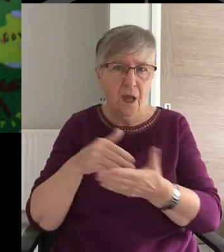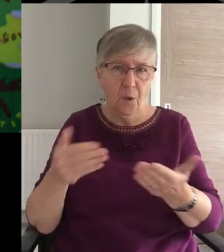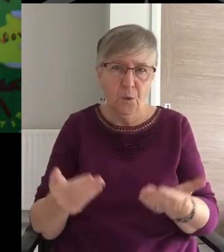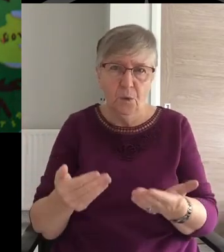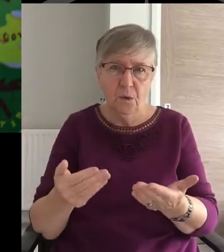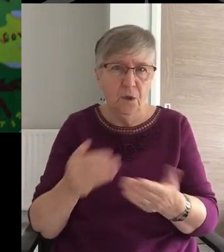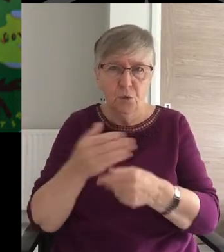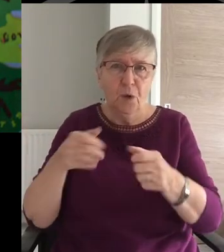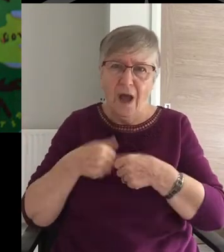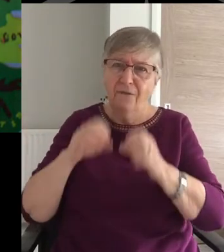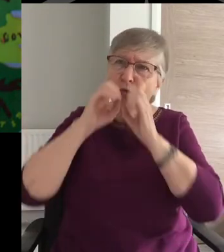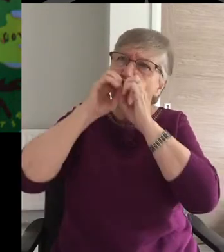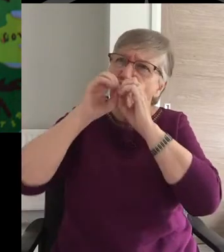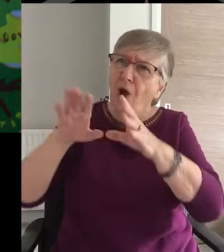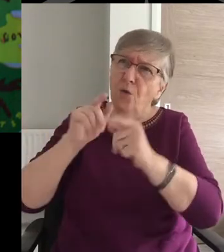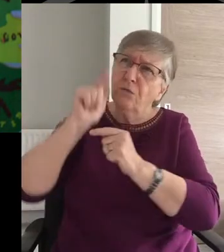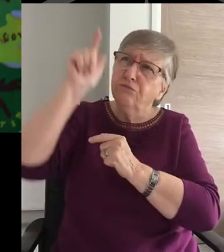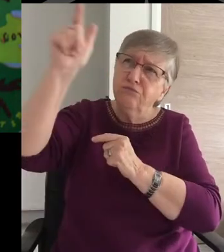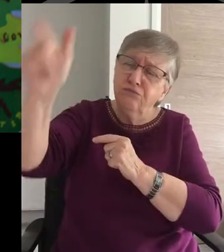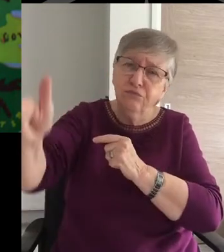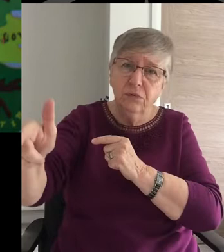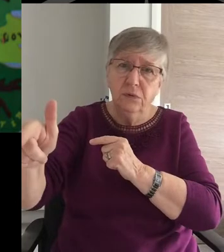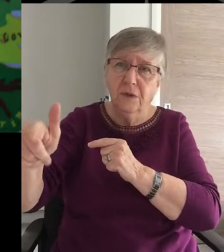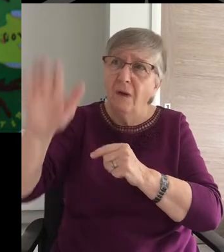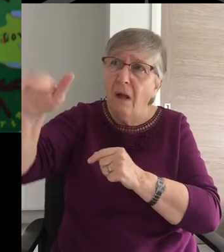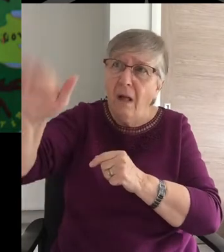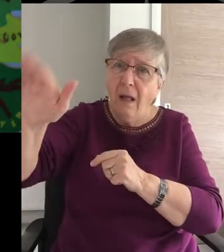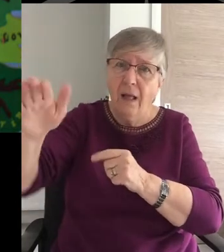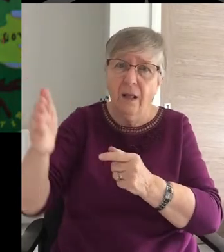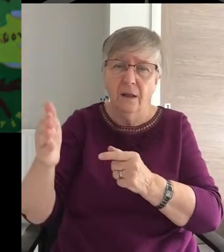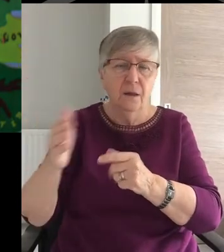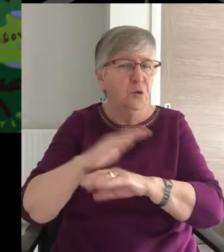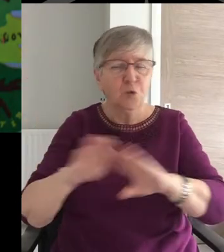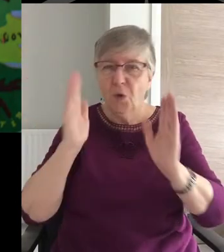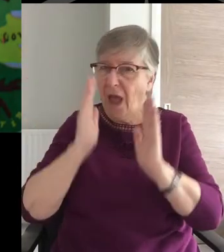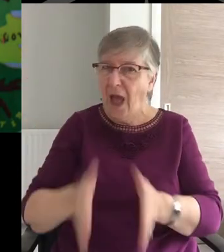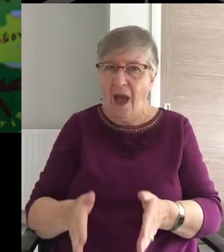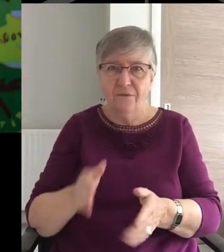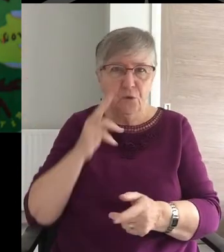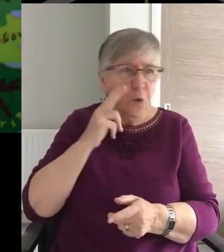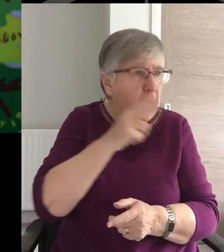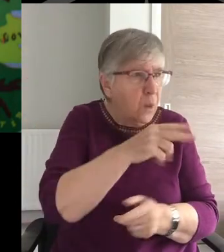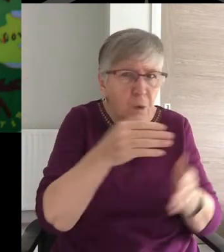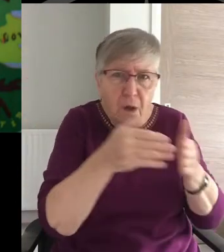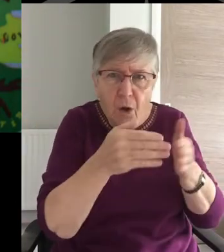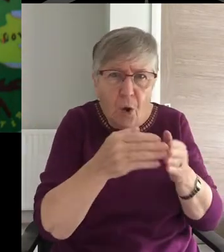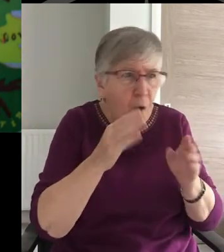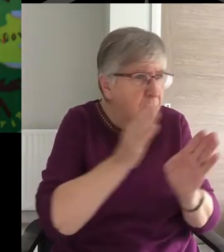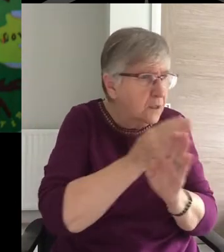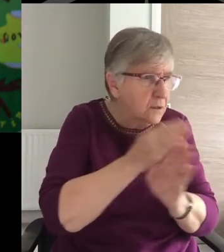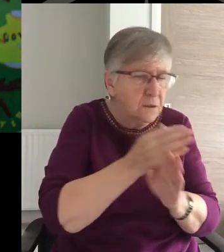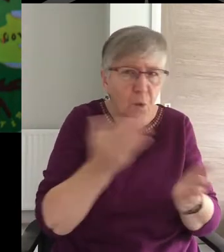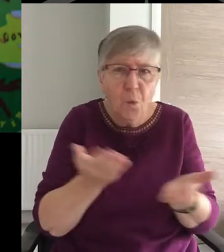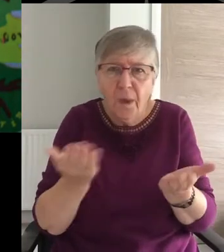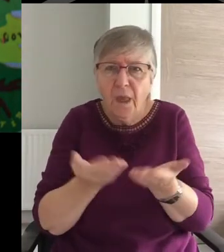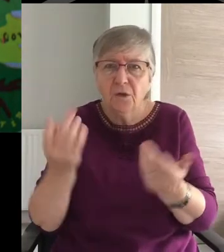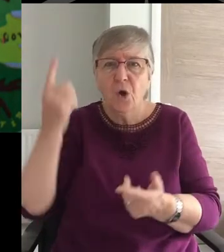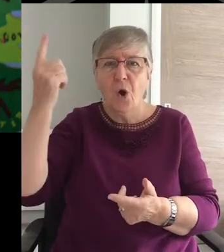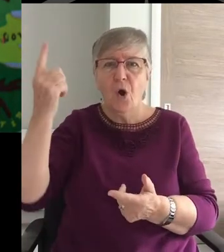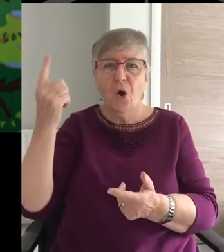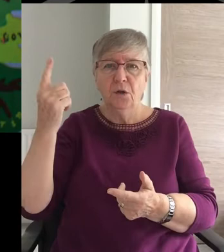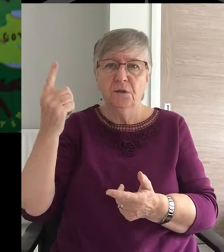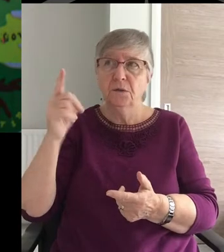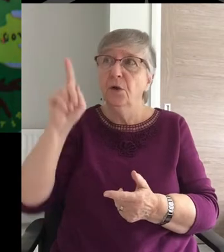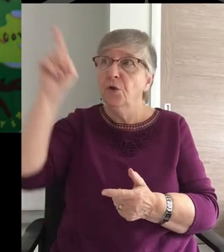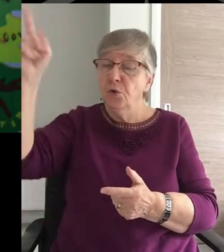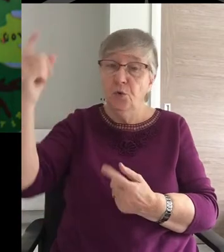to shout long distances to get your attention. We don't have to go looking in the hidden corners of life. But